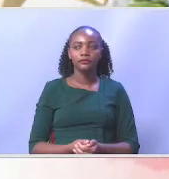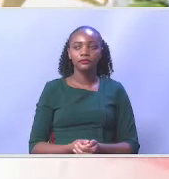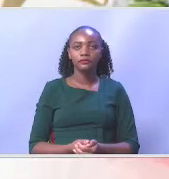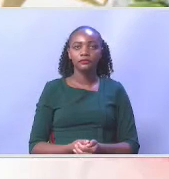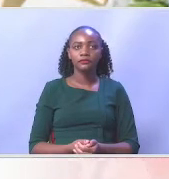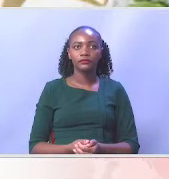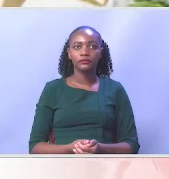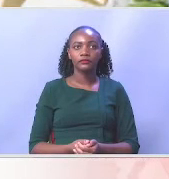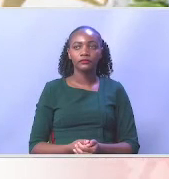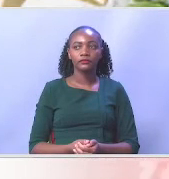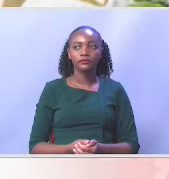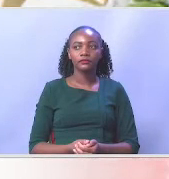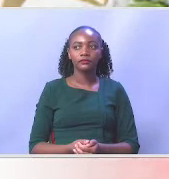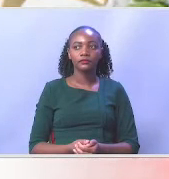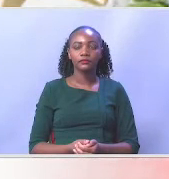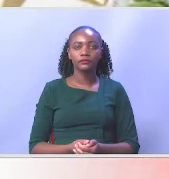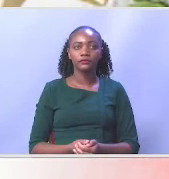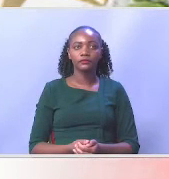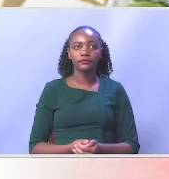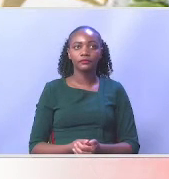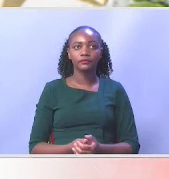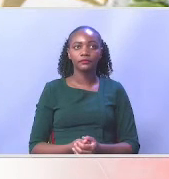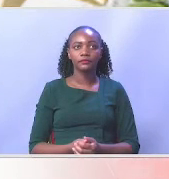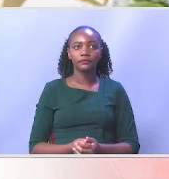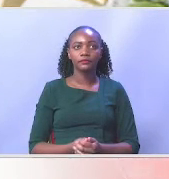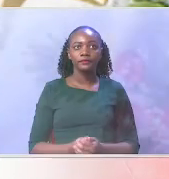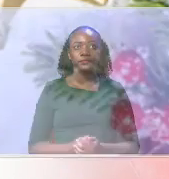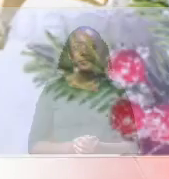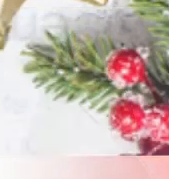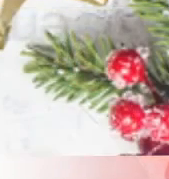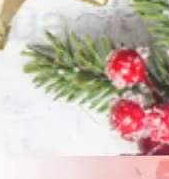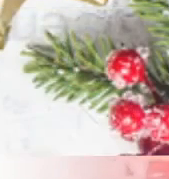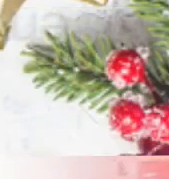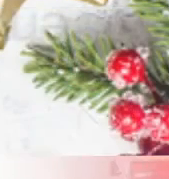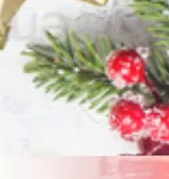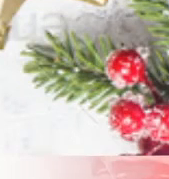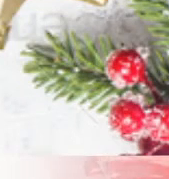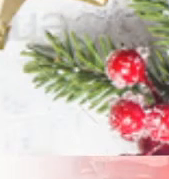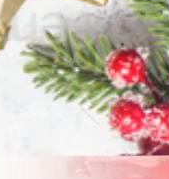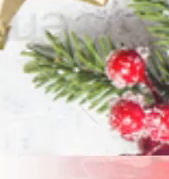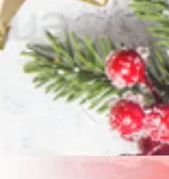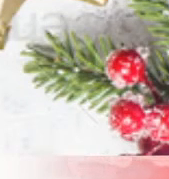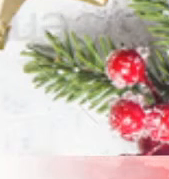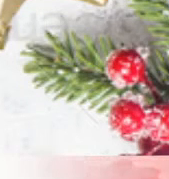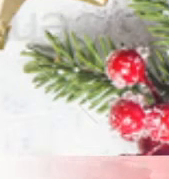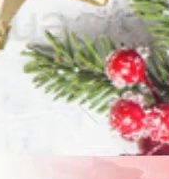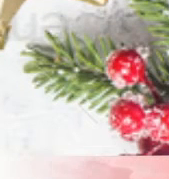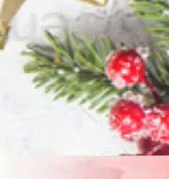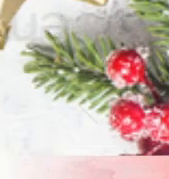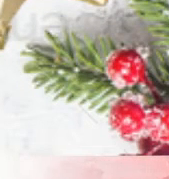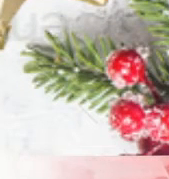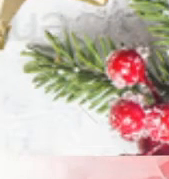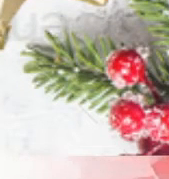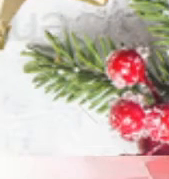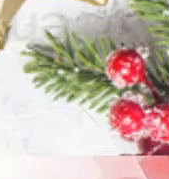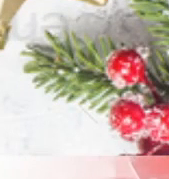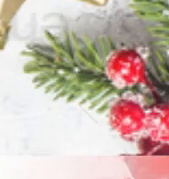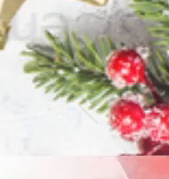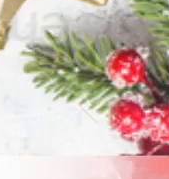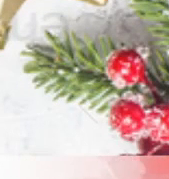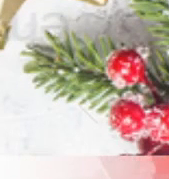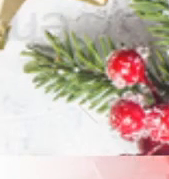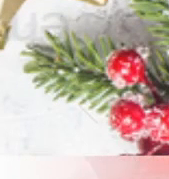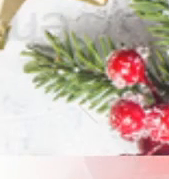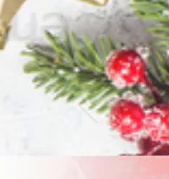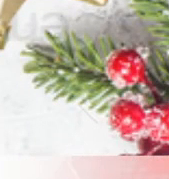Question: what plans do you have for the festivities? Majority of Kenyans say they are facing tough economic times and would rather